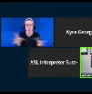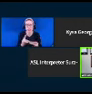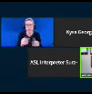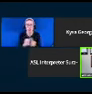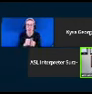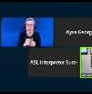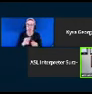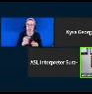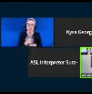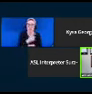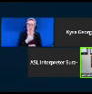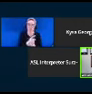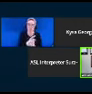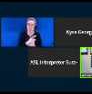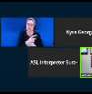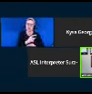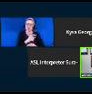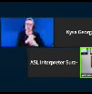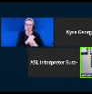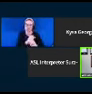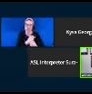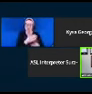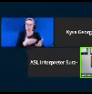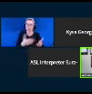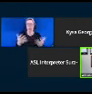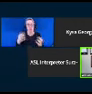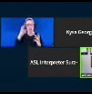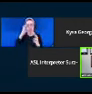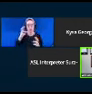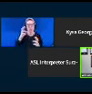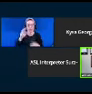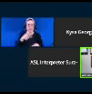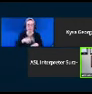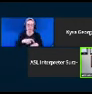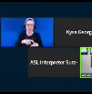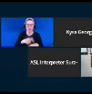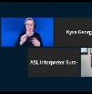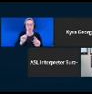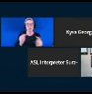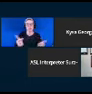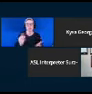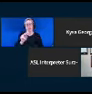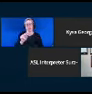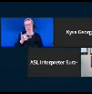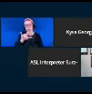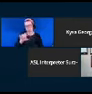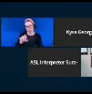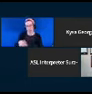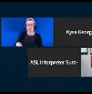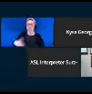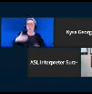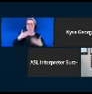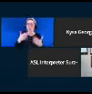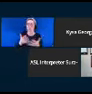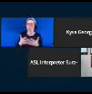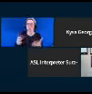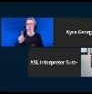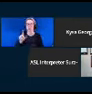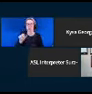Nicole discussed. With that, I want to be respectful of time. So, Nicole, back over to you. Well, thank you so much, Daniel. As you can